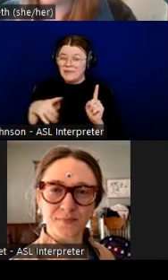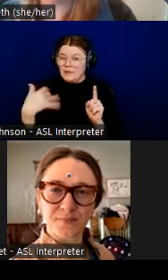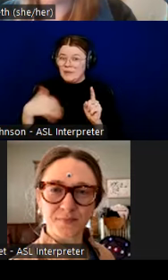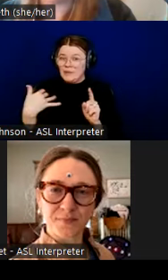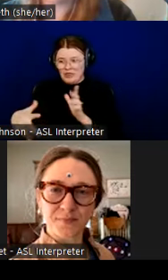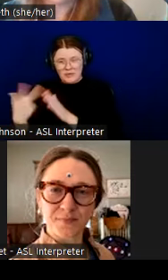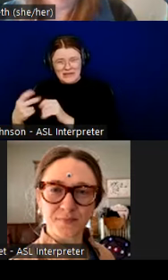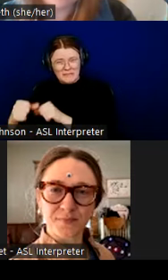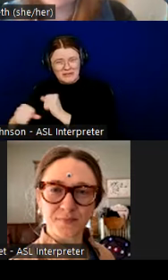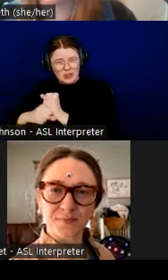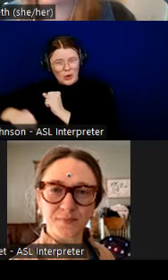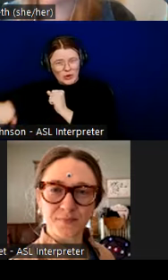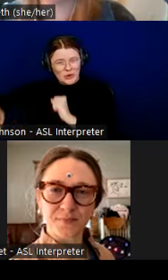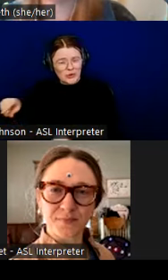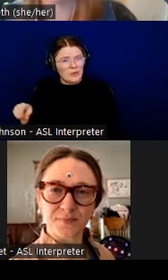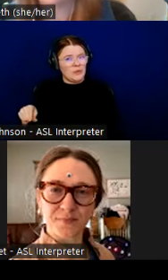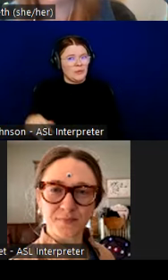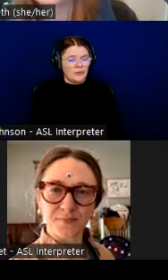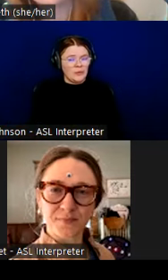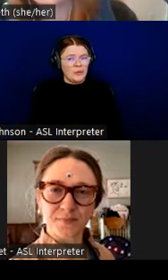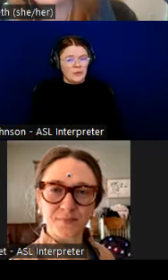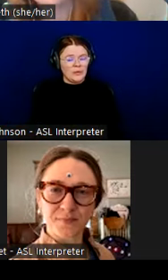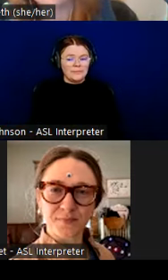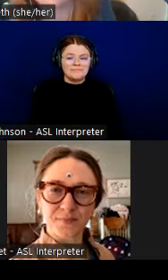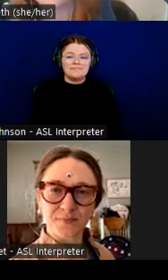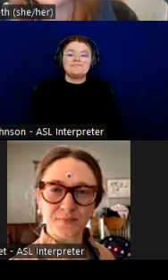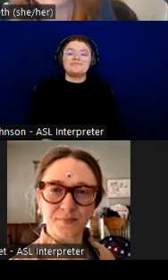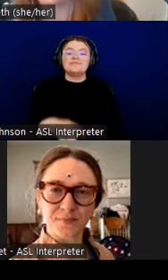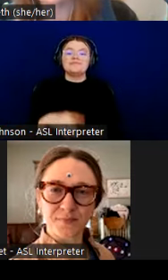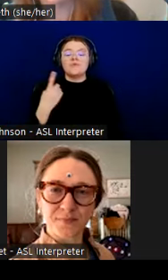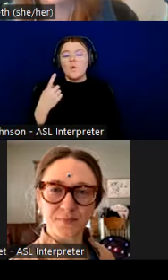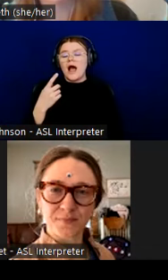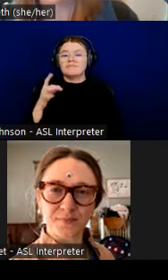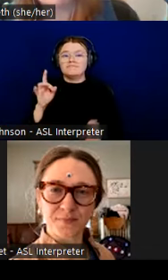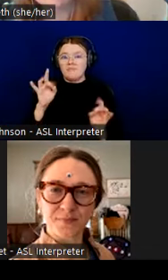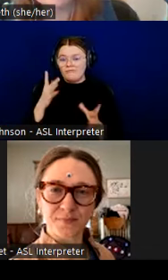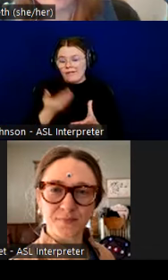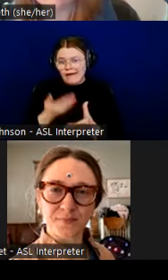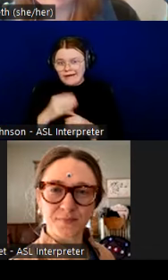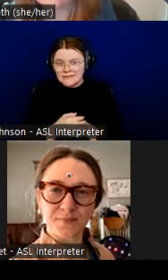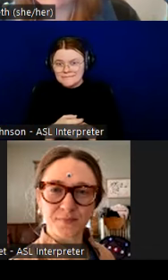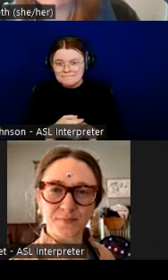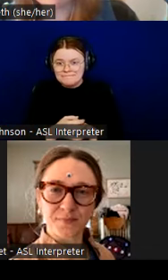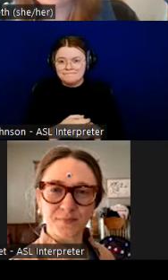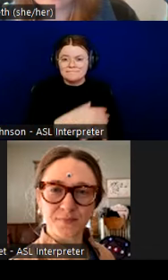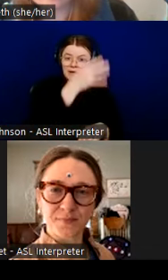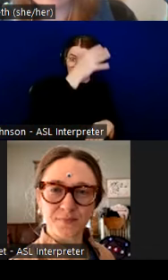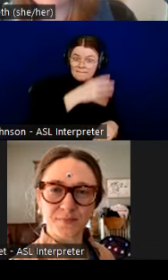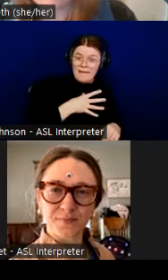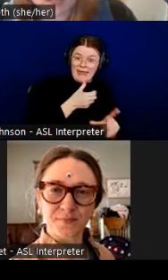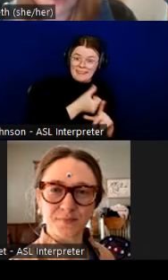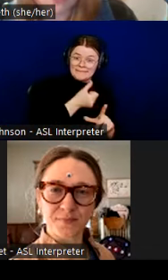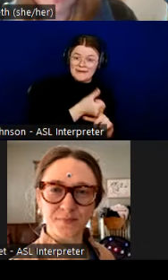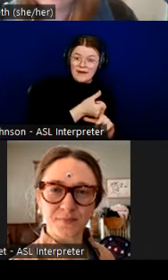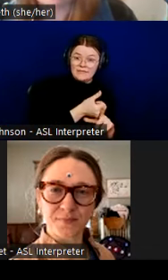And fun, awful fact, men serve, on average, more time in prison for killing